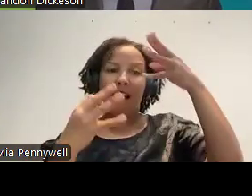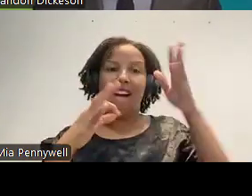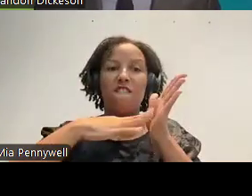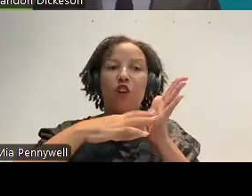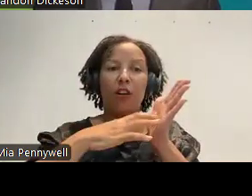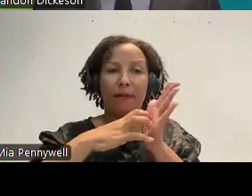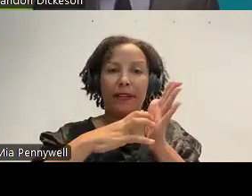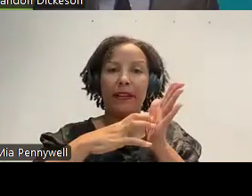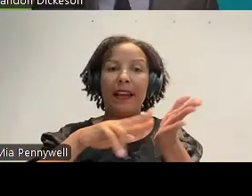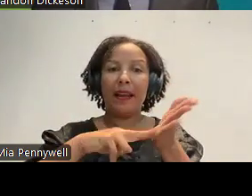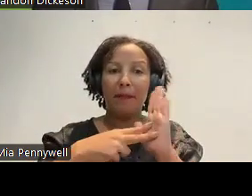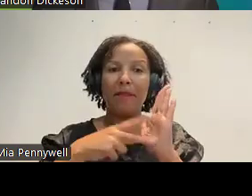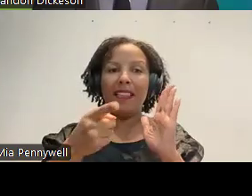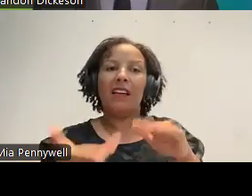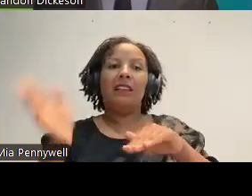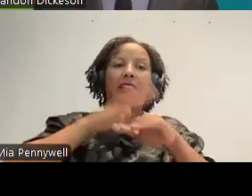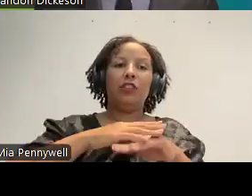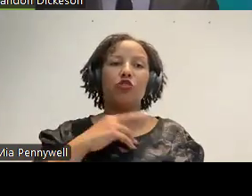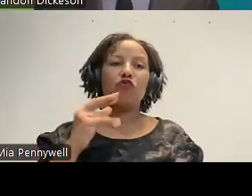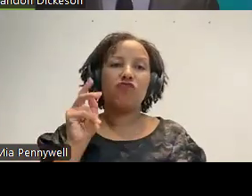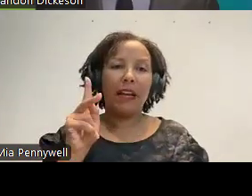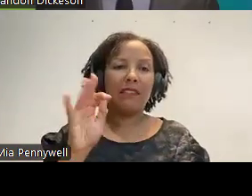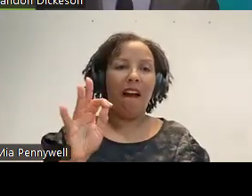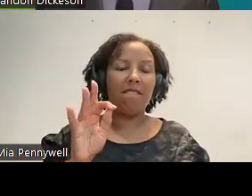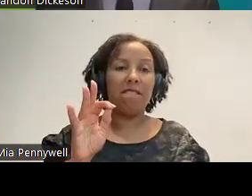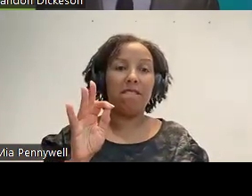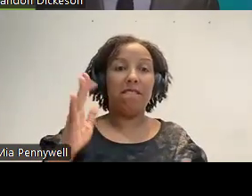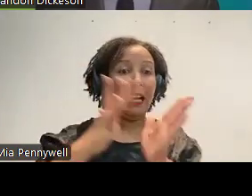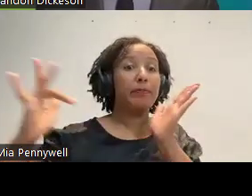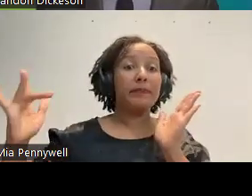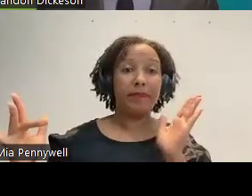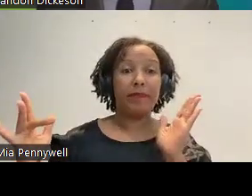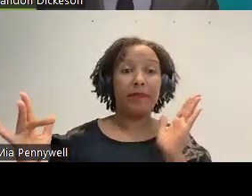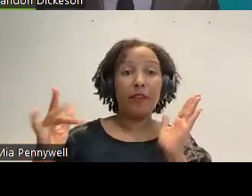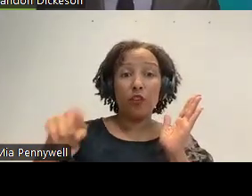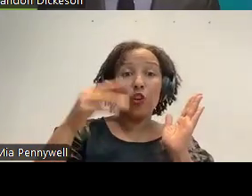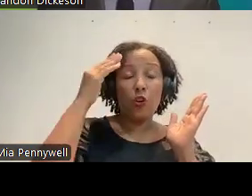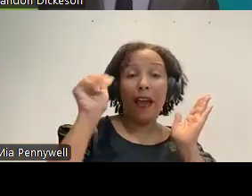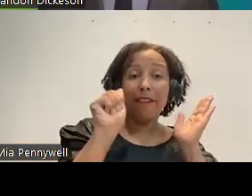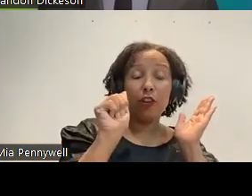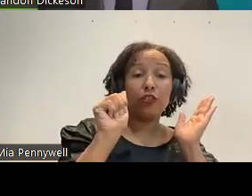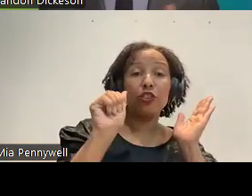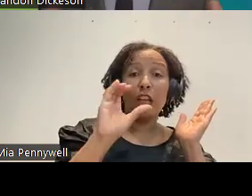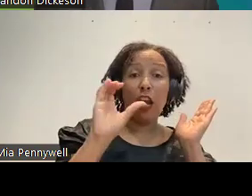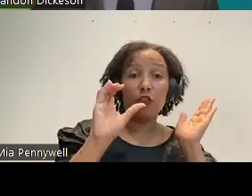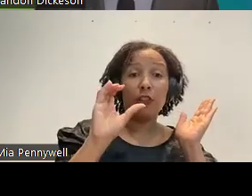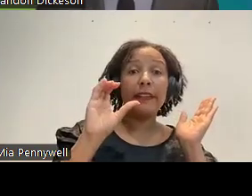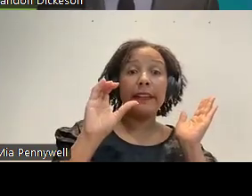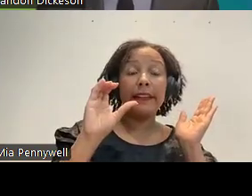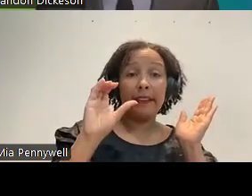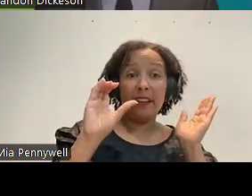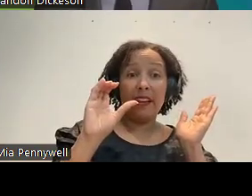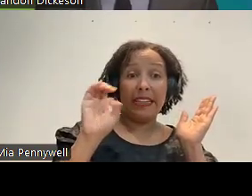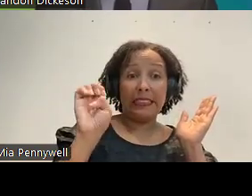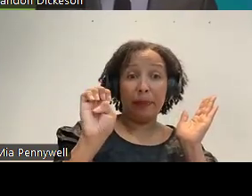increased risk of exploitation. Hopefully, everybody's aware of the ACEs study, Adverse Childhood Experiences, because this highlights it better than